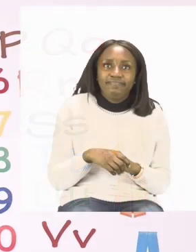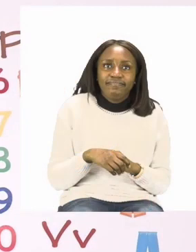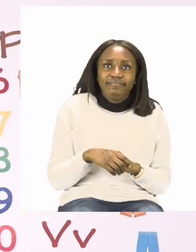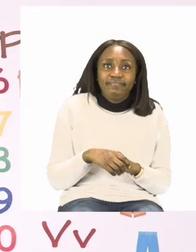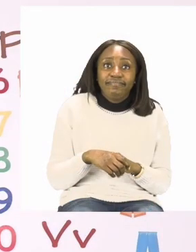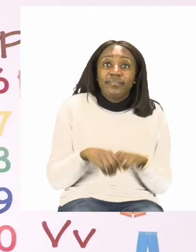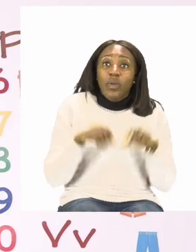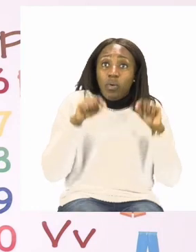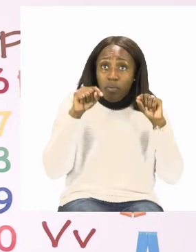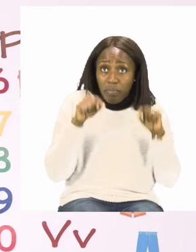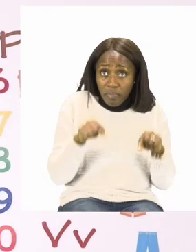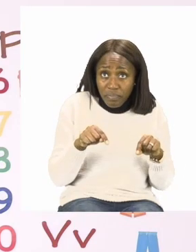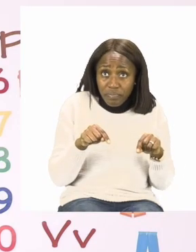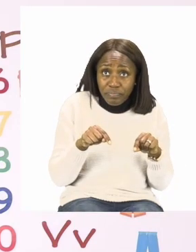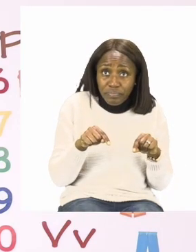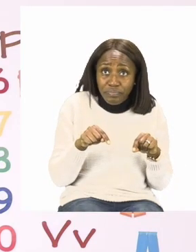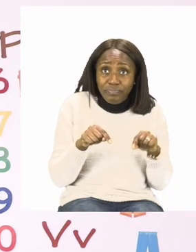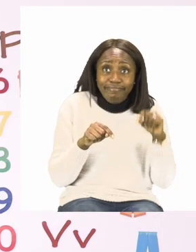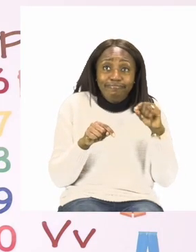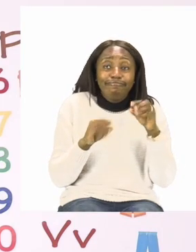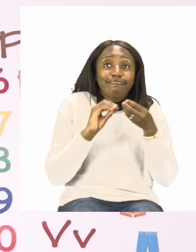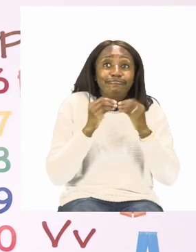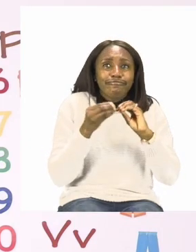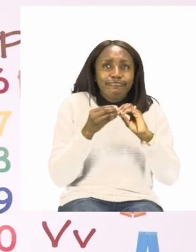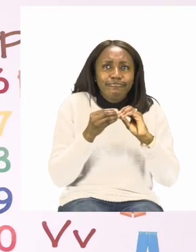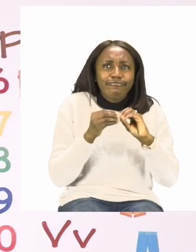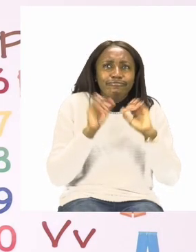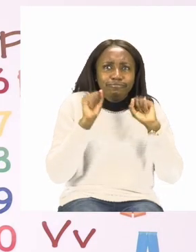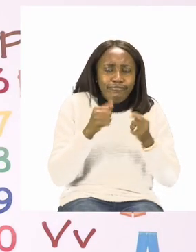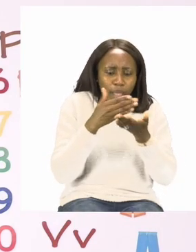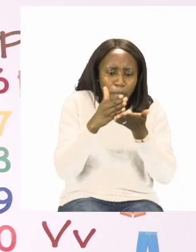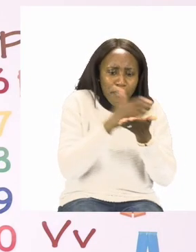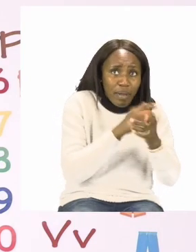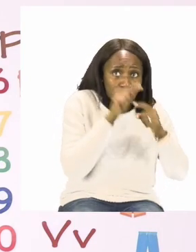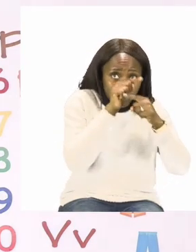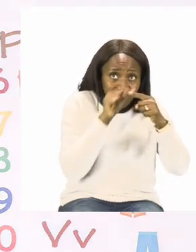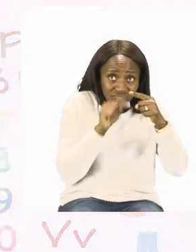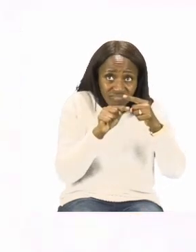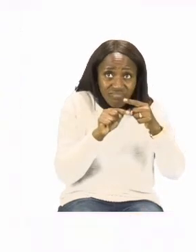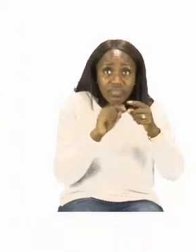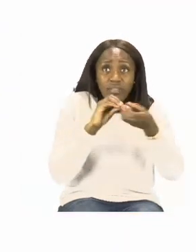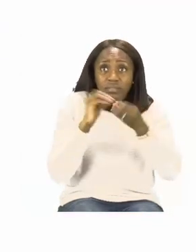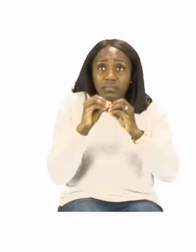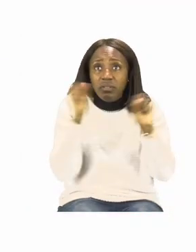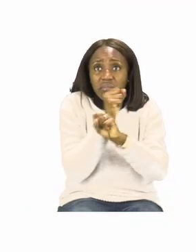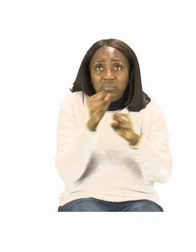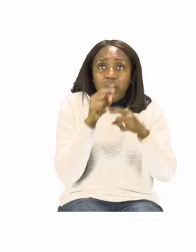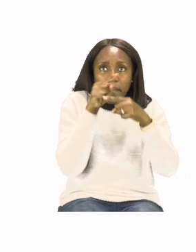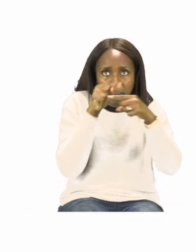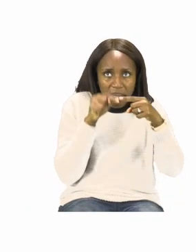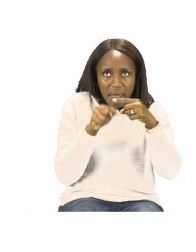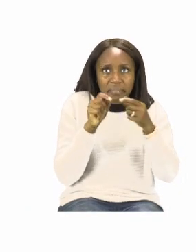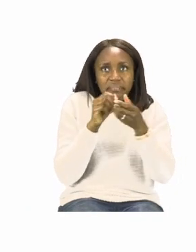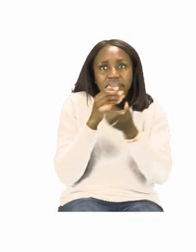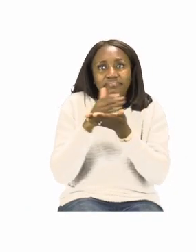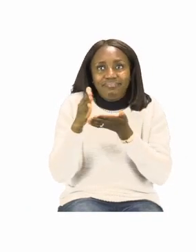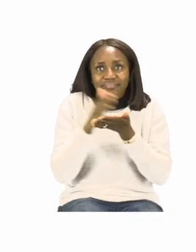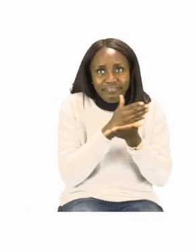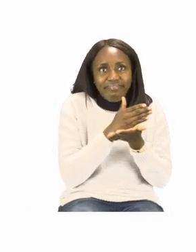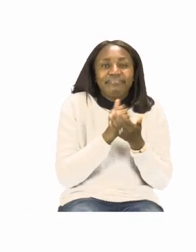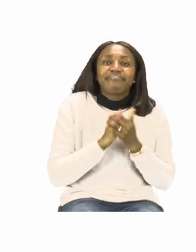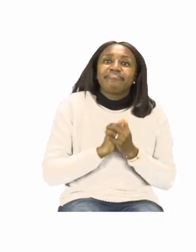Let's move on to our next exercise, boys and girls, on page 21. On page 21, we are going to be